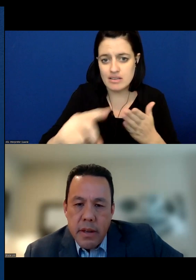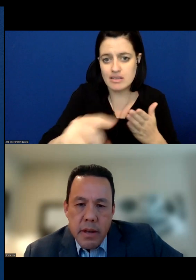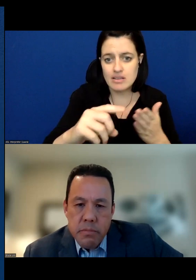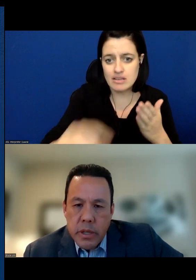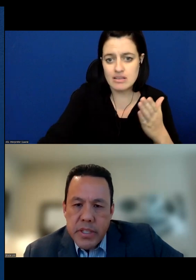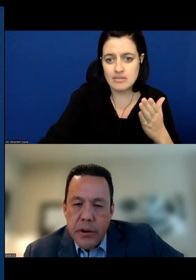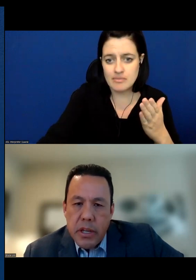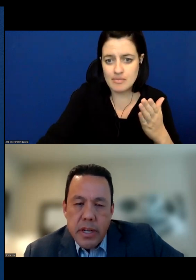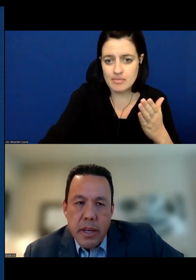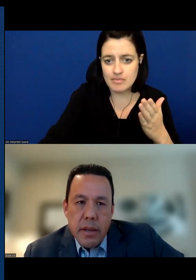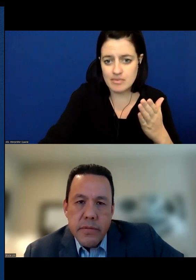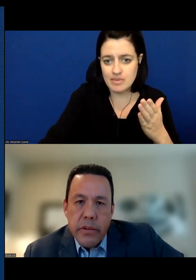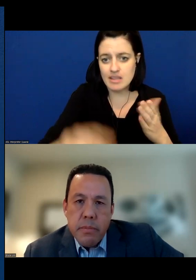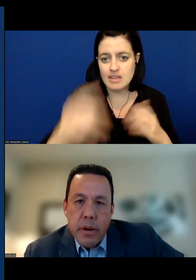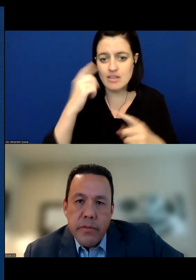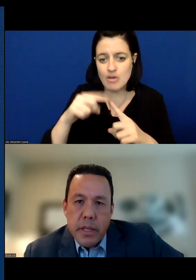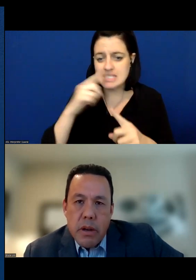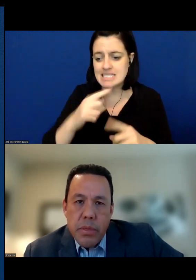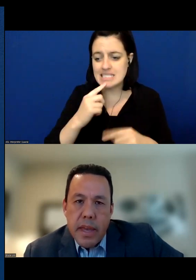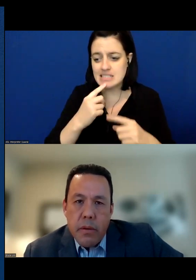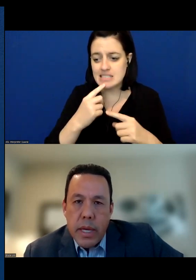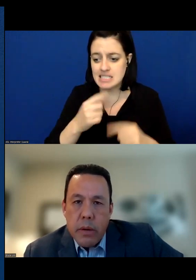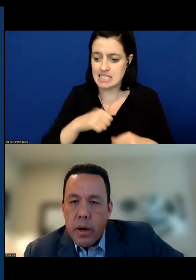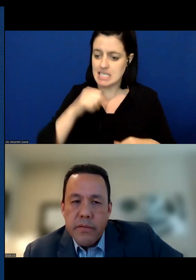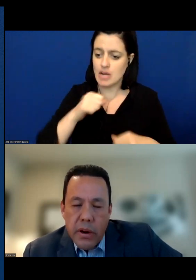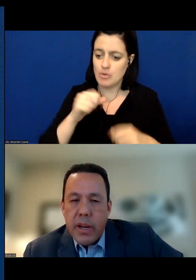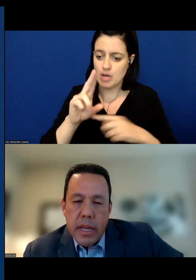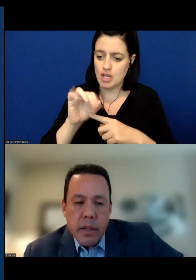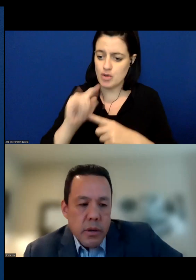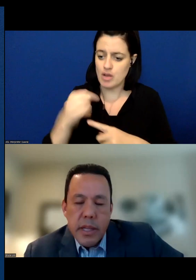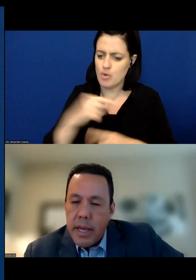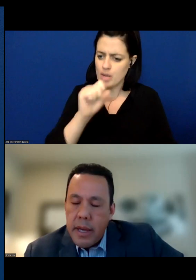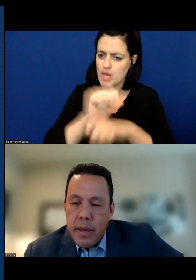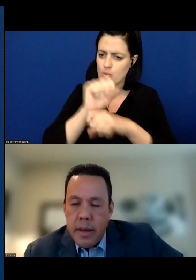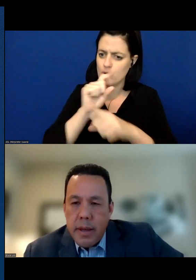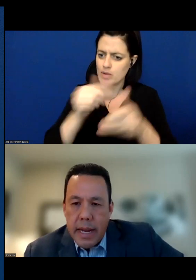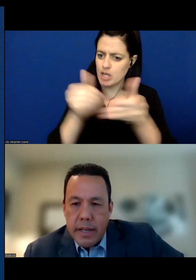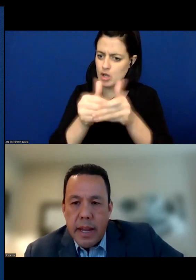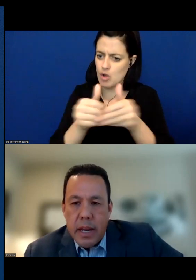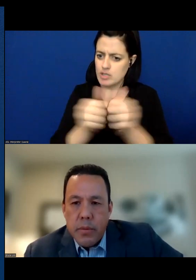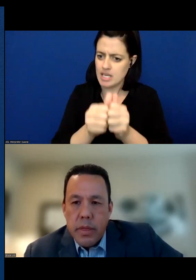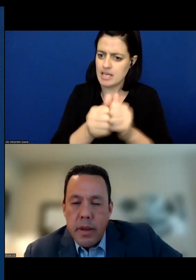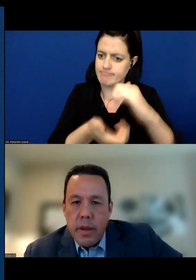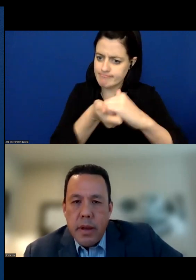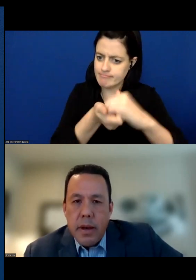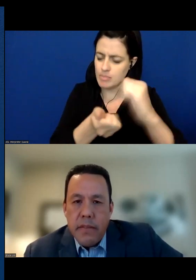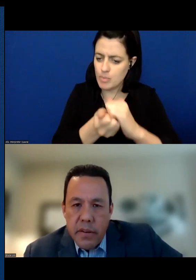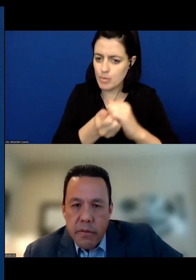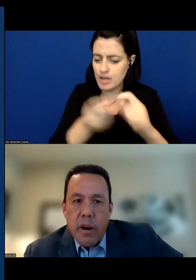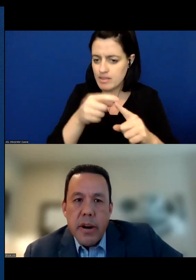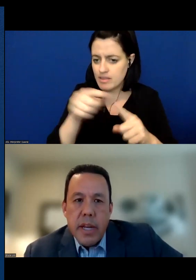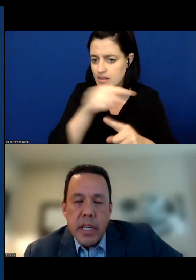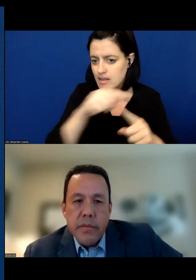designated program integrity unit. It's very important for me to note that we work very closely hand in hand with